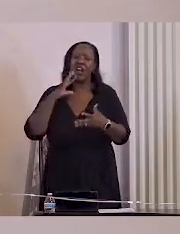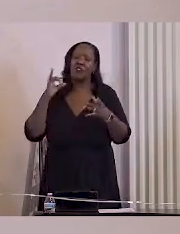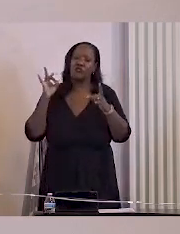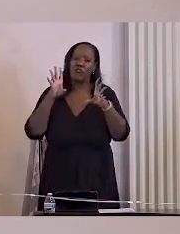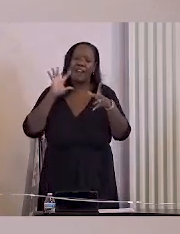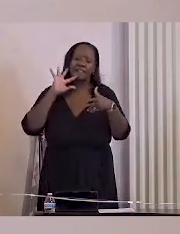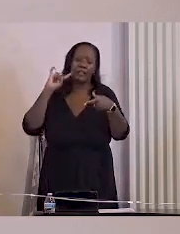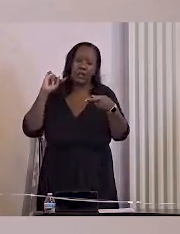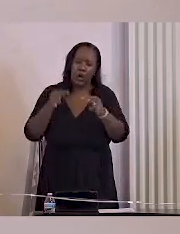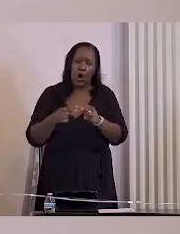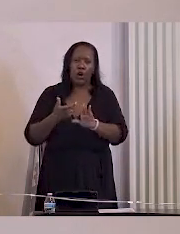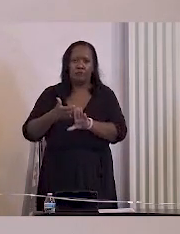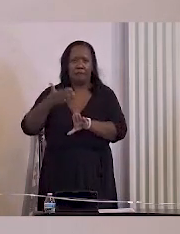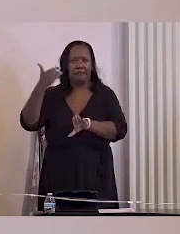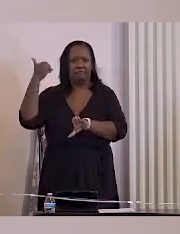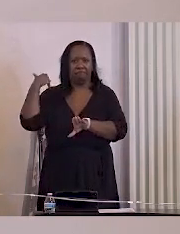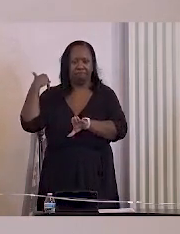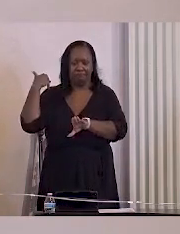harmed by it.